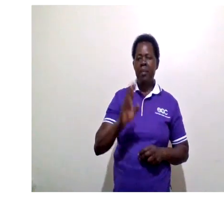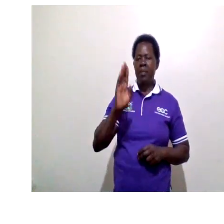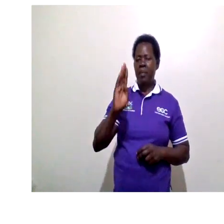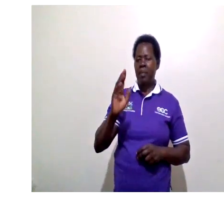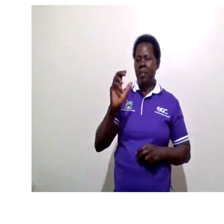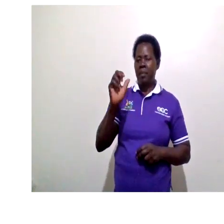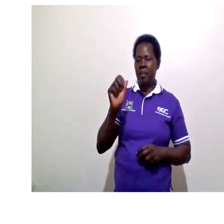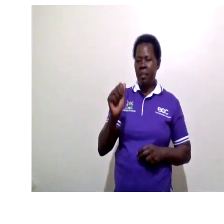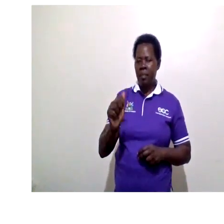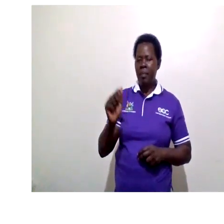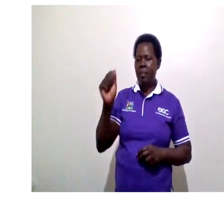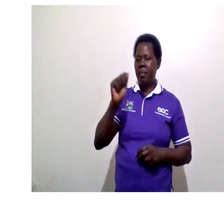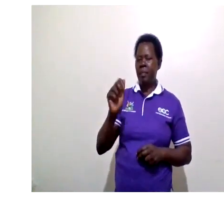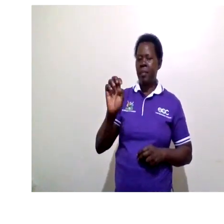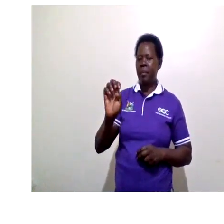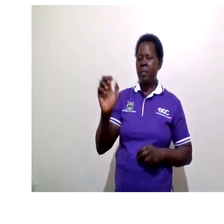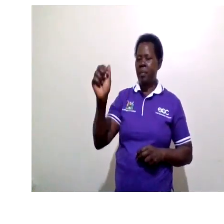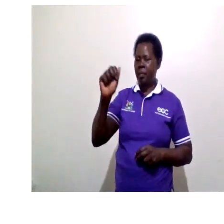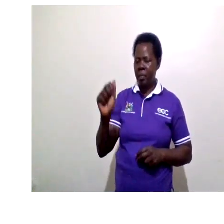number